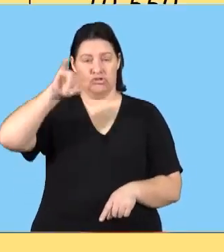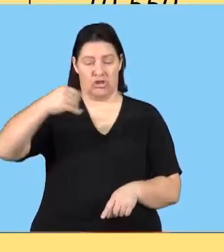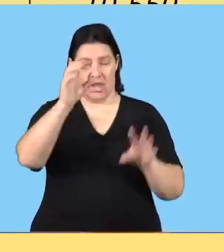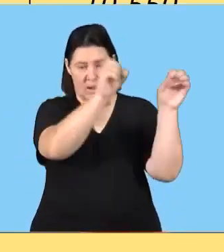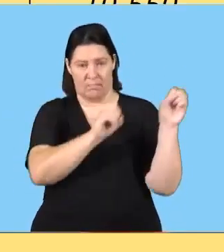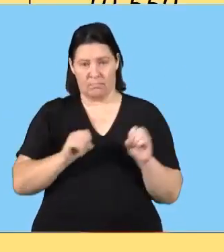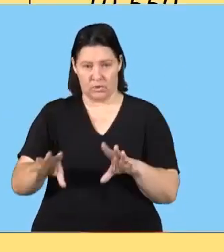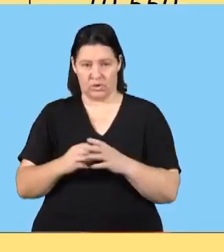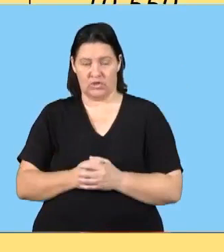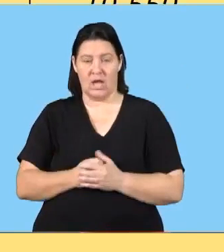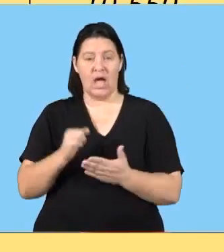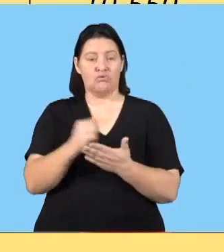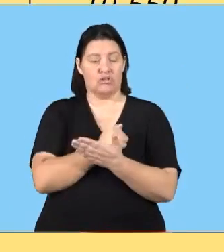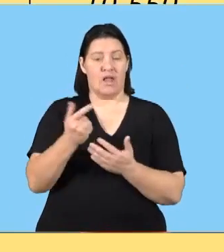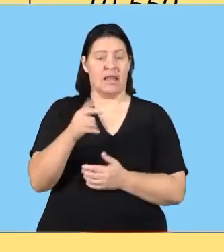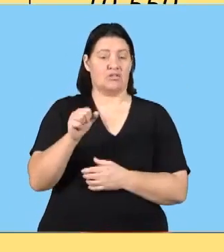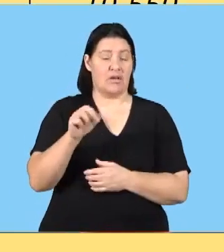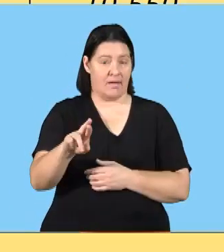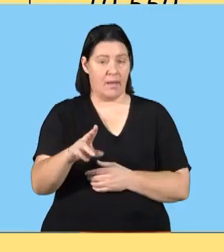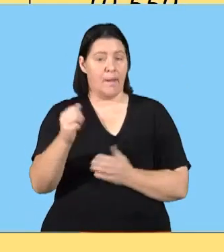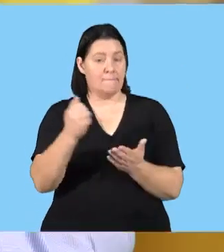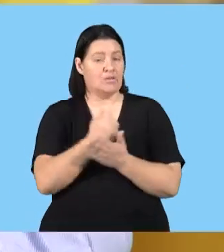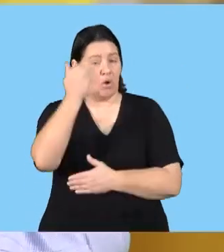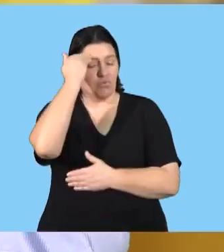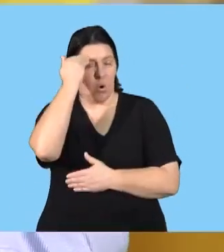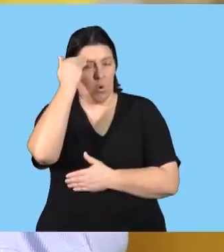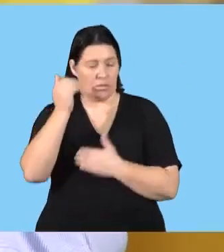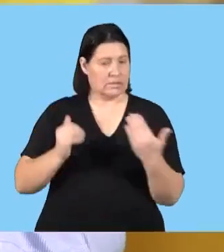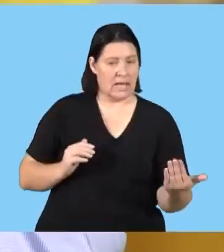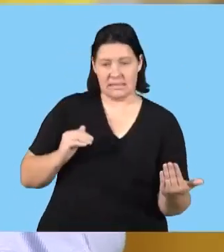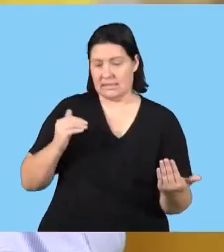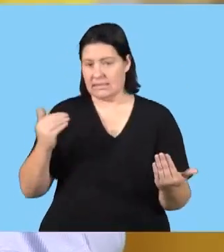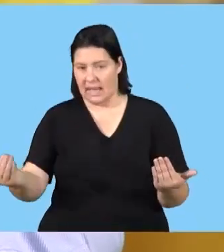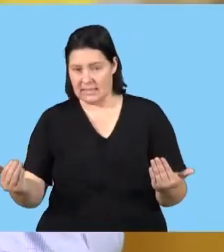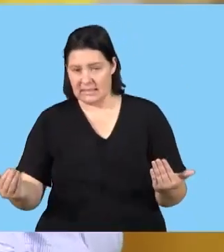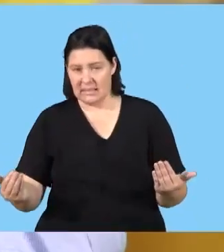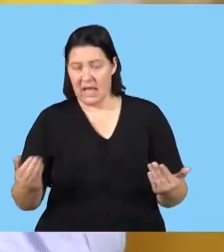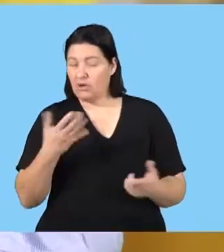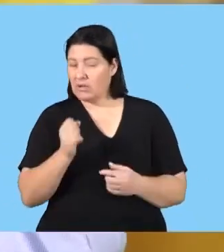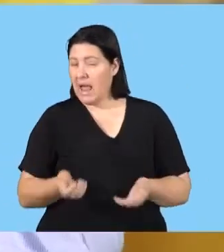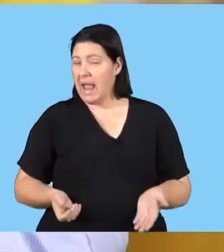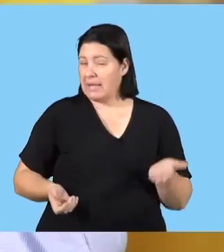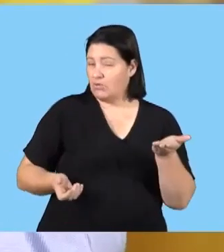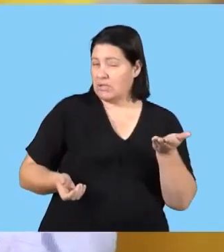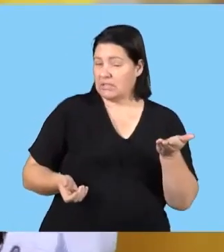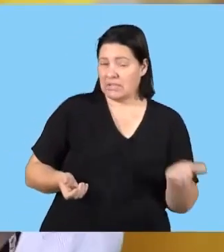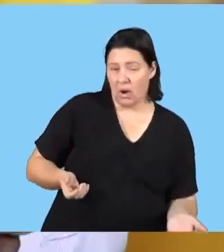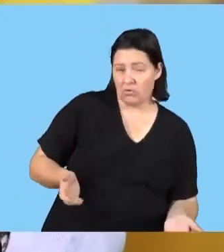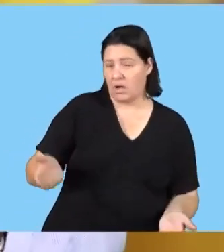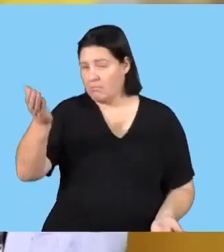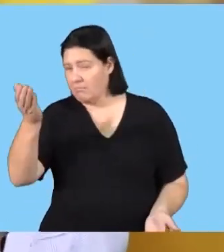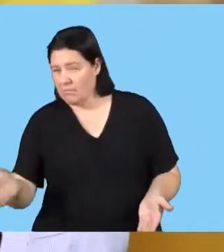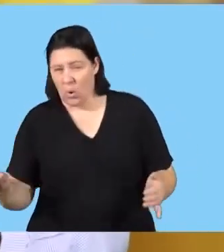GJ. In the creditors ledger, it is important to know which side does your creditors ledger increase and which